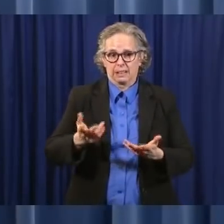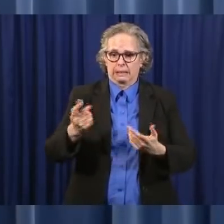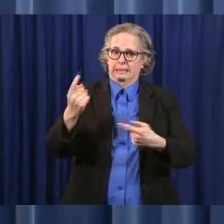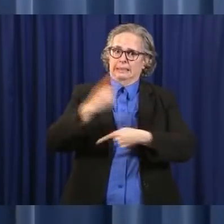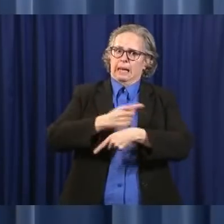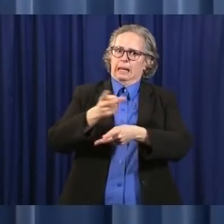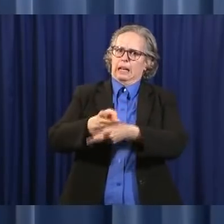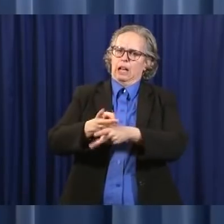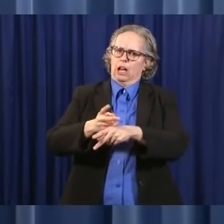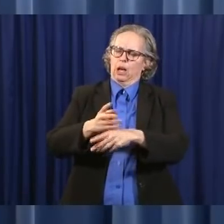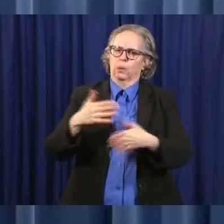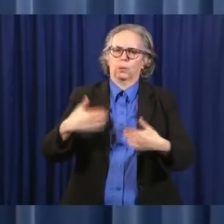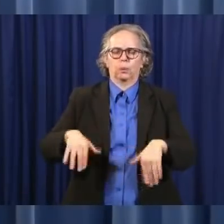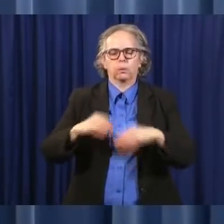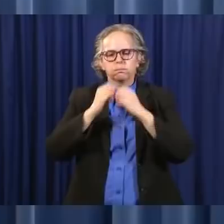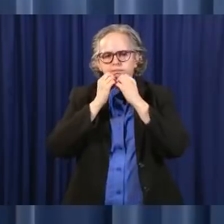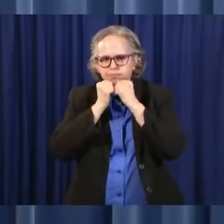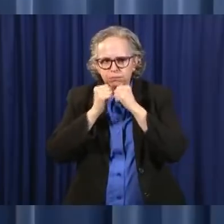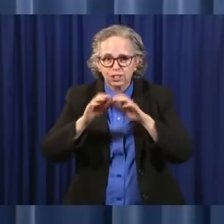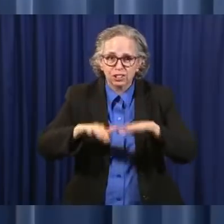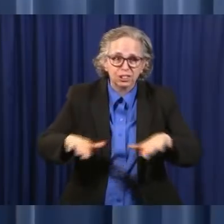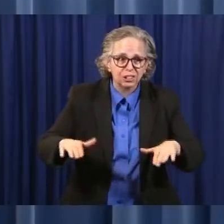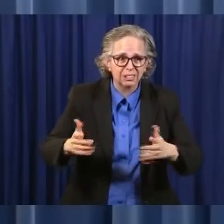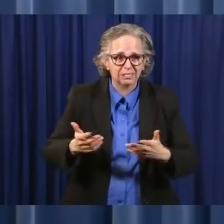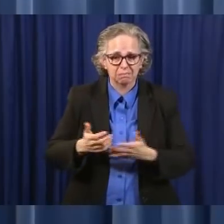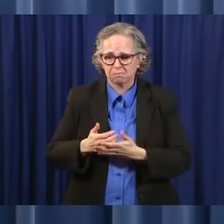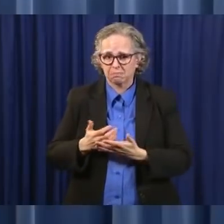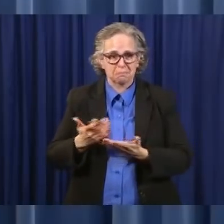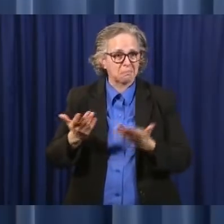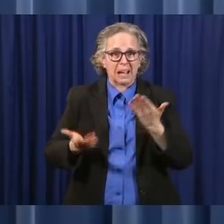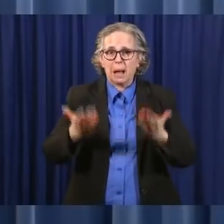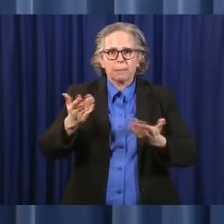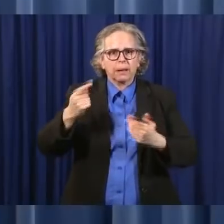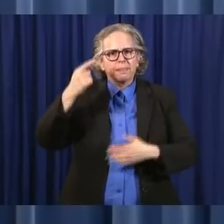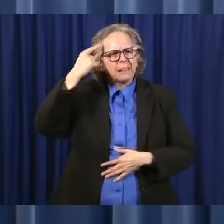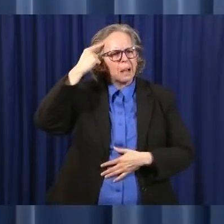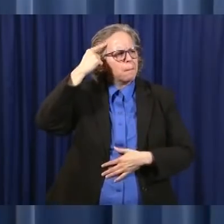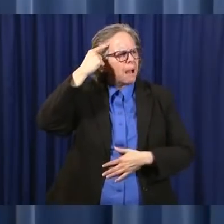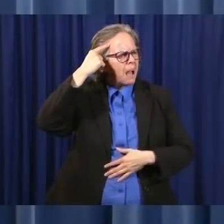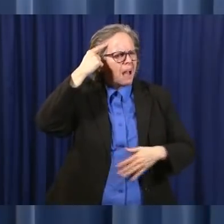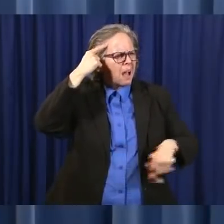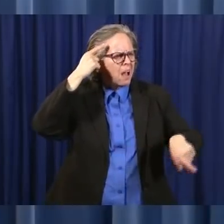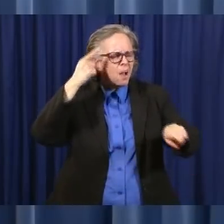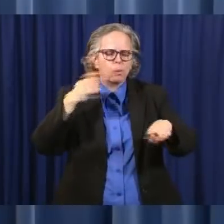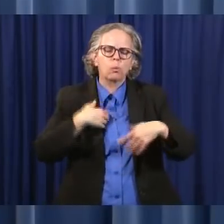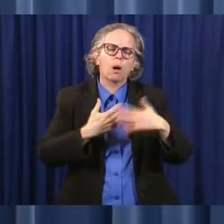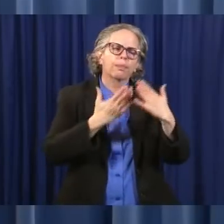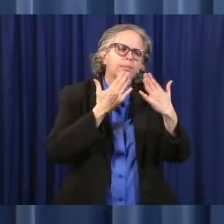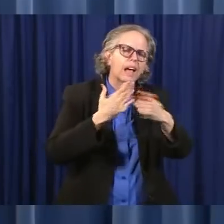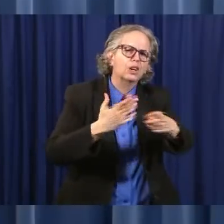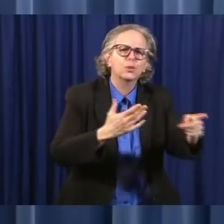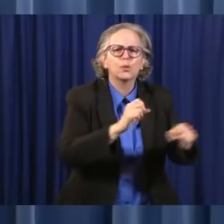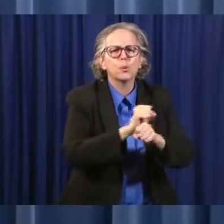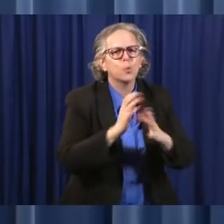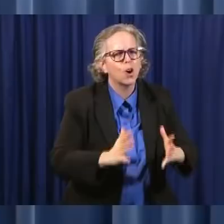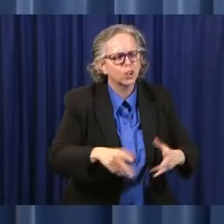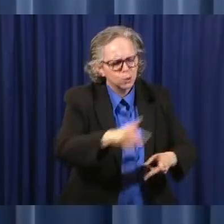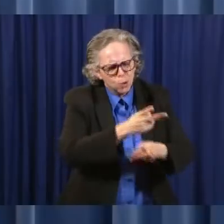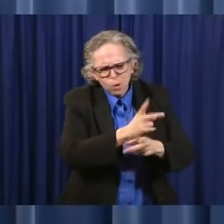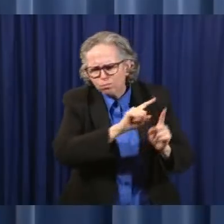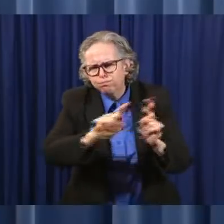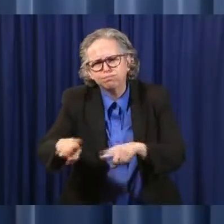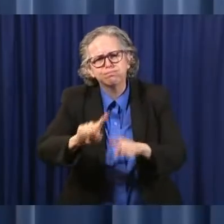Sometimes we don't think about them, but I want to say thank you to each and every one of them. We also are very concerned and